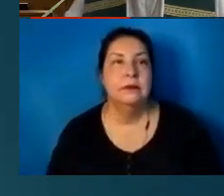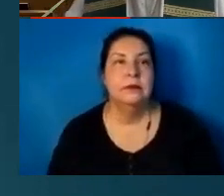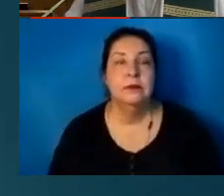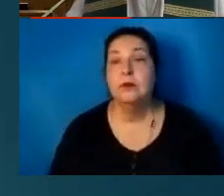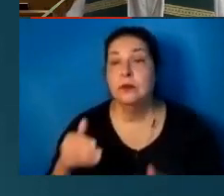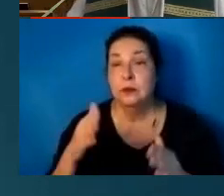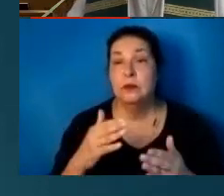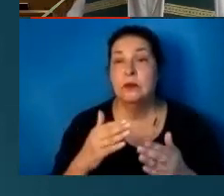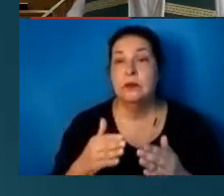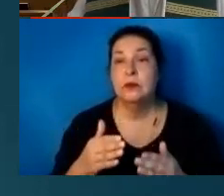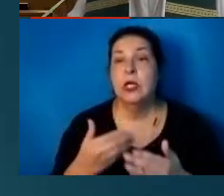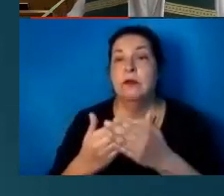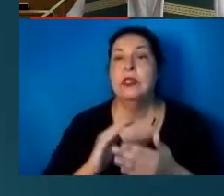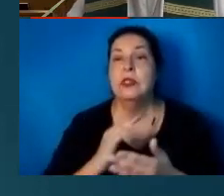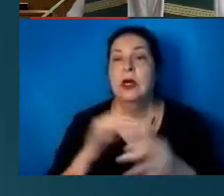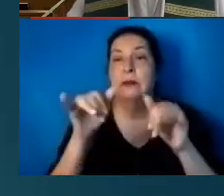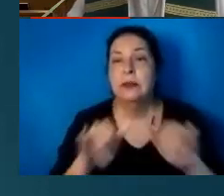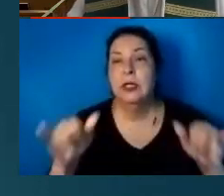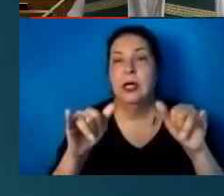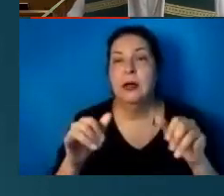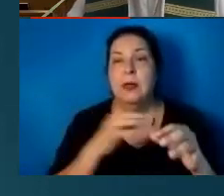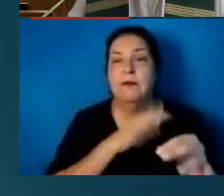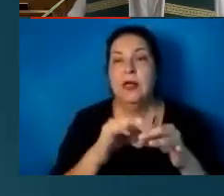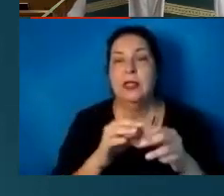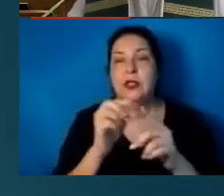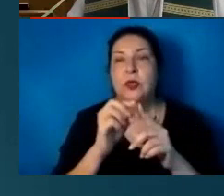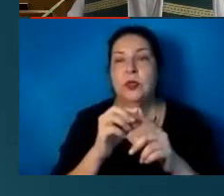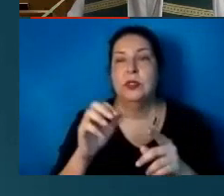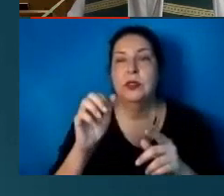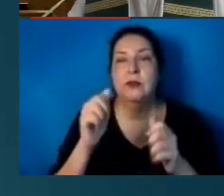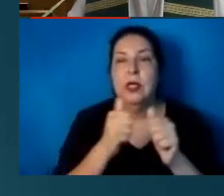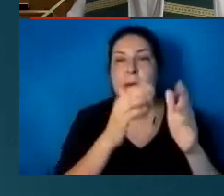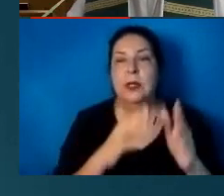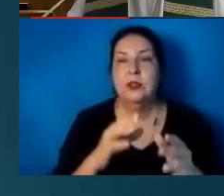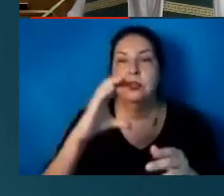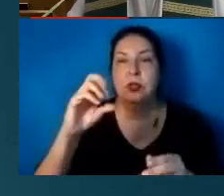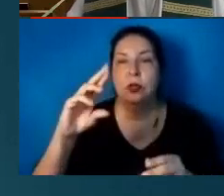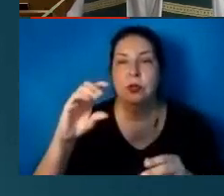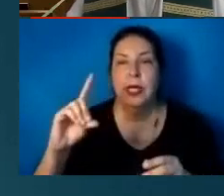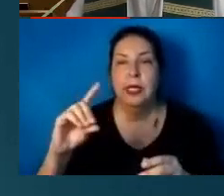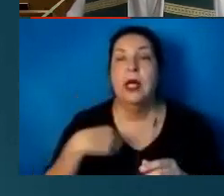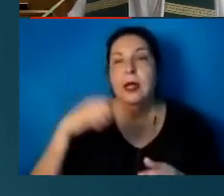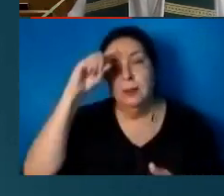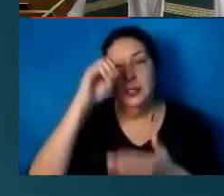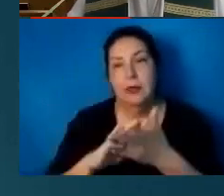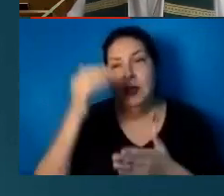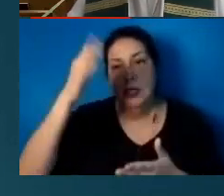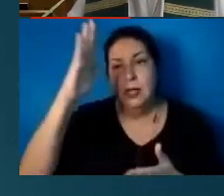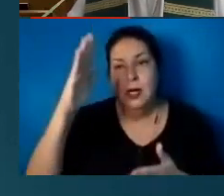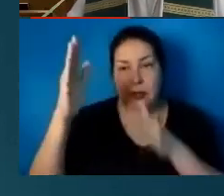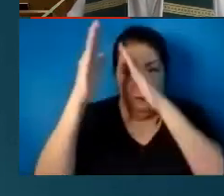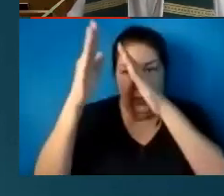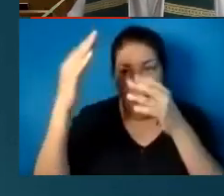Let us confess our common faith in the words of the Apostles' Creed. We confess. I believe in God, the Father